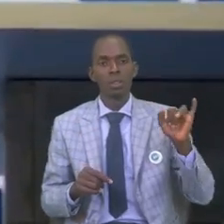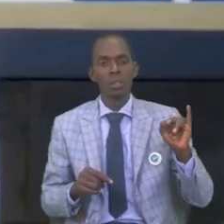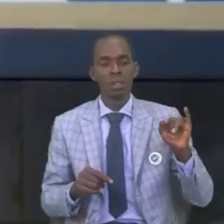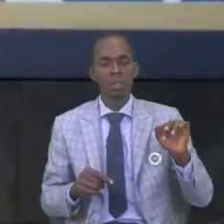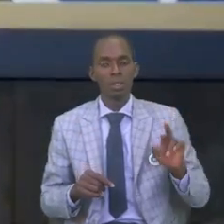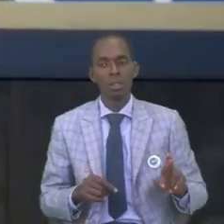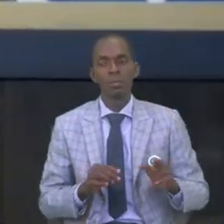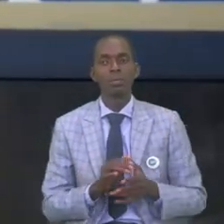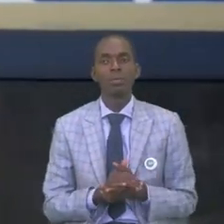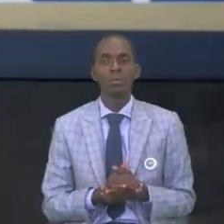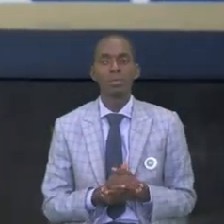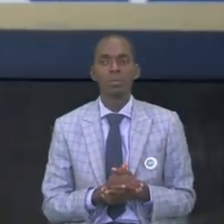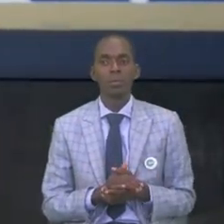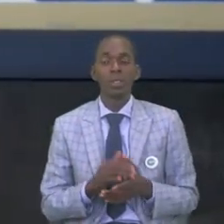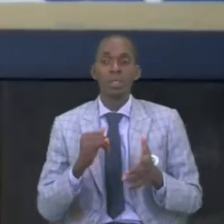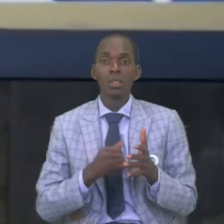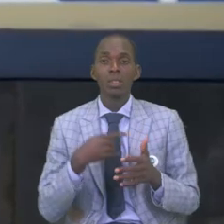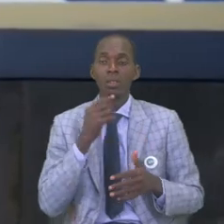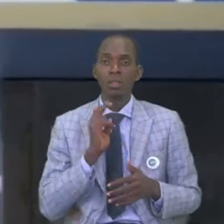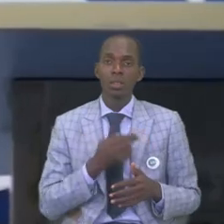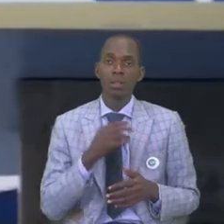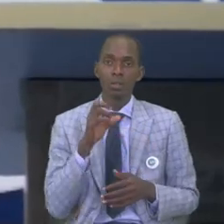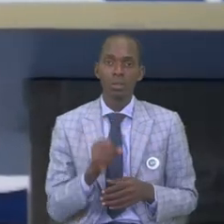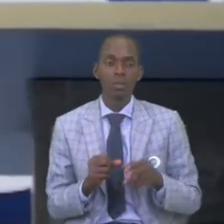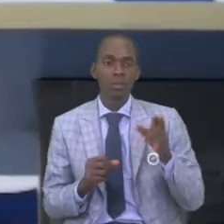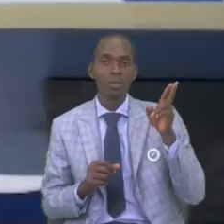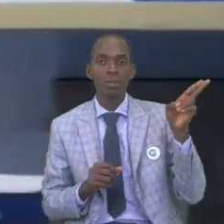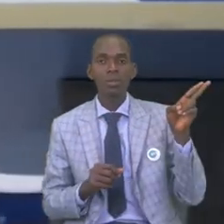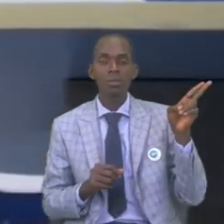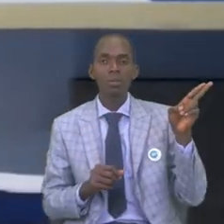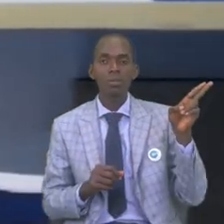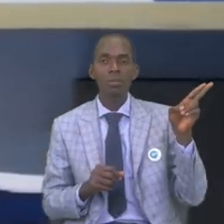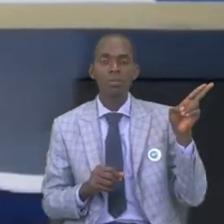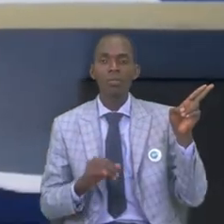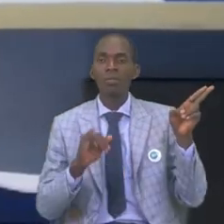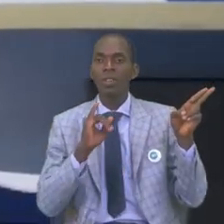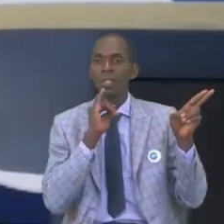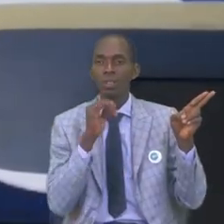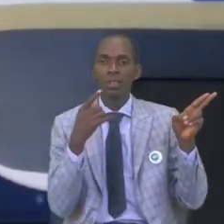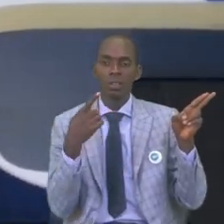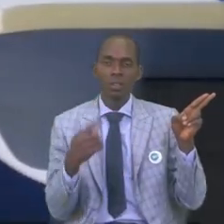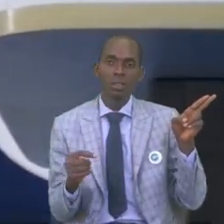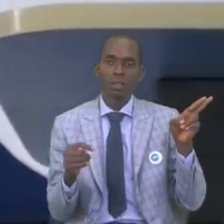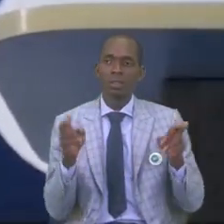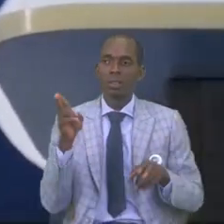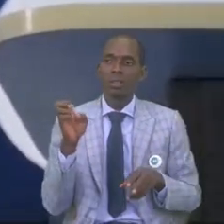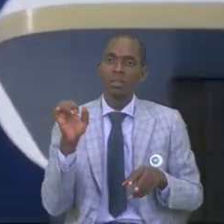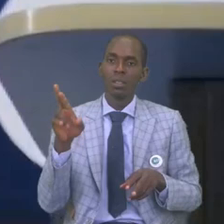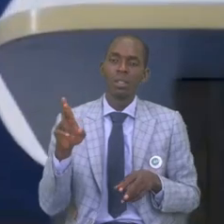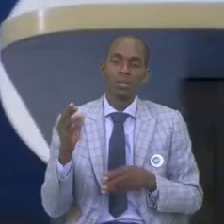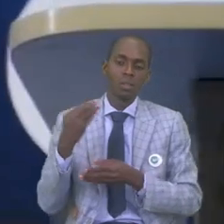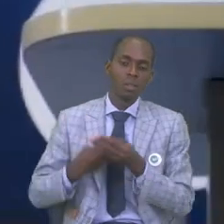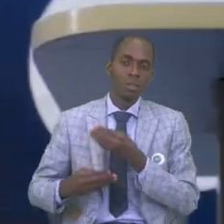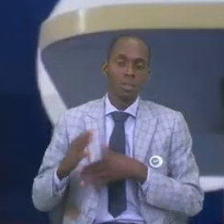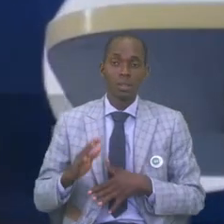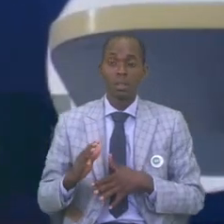H-E-I-R. It tells us H-E is the heir of all things. And